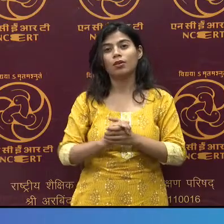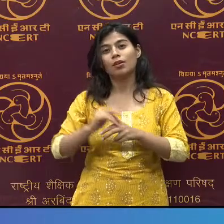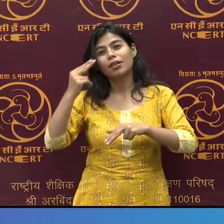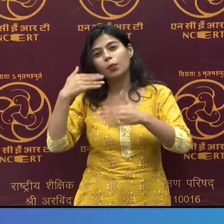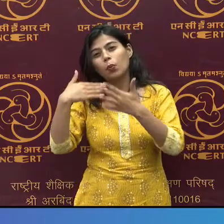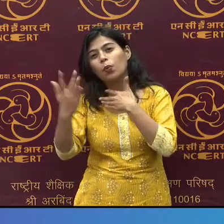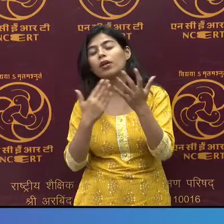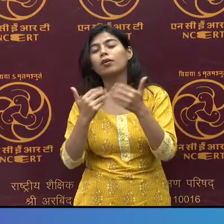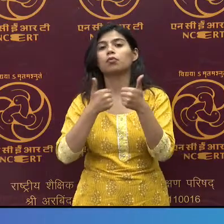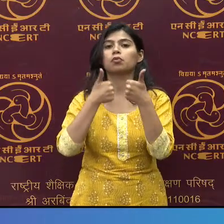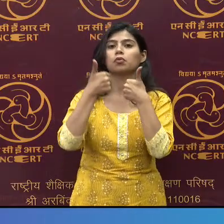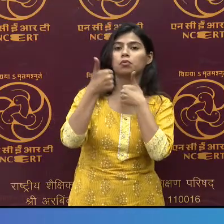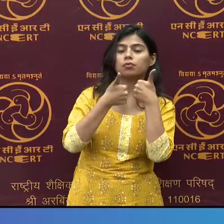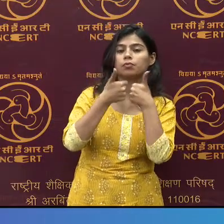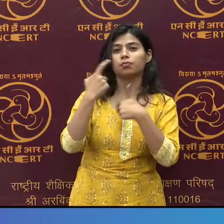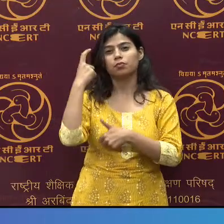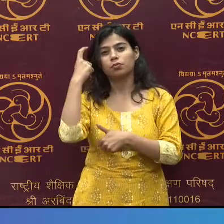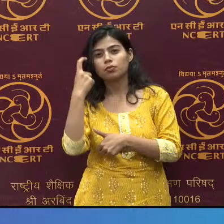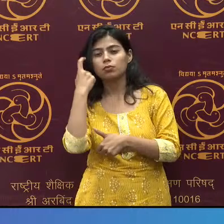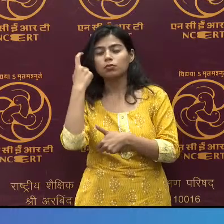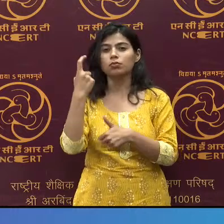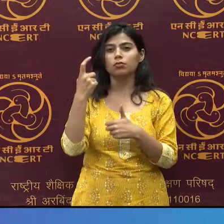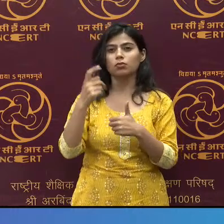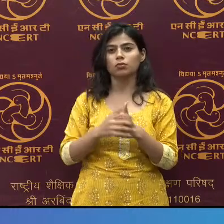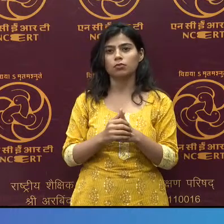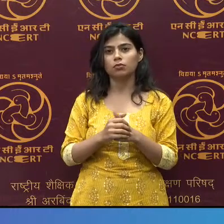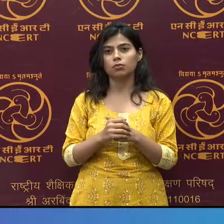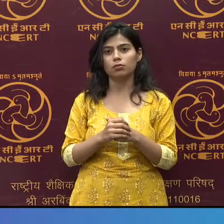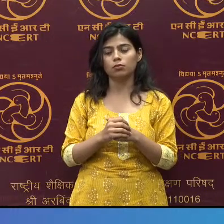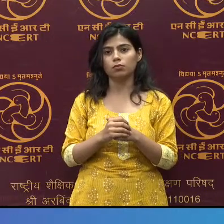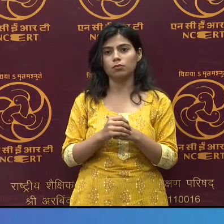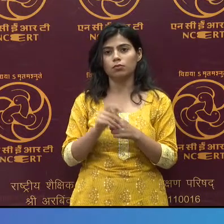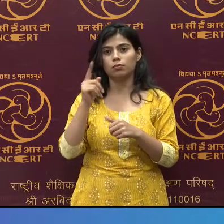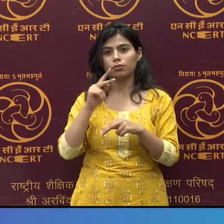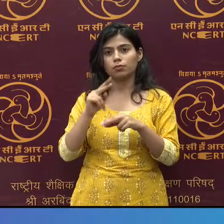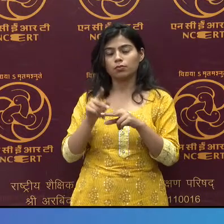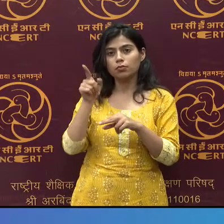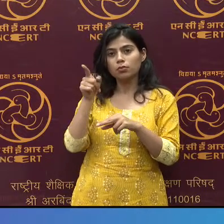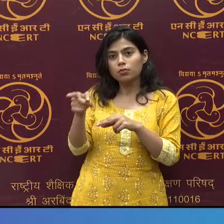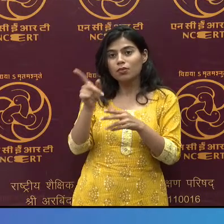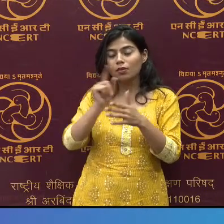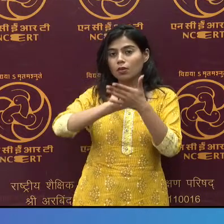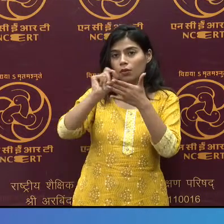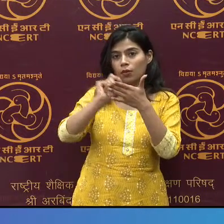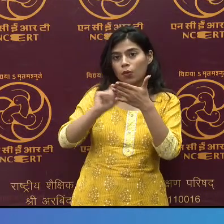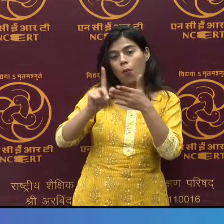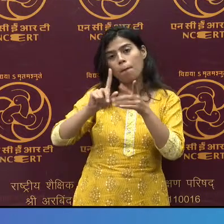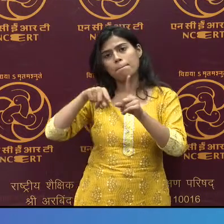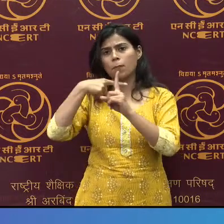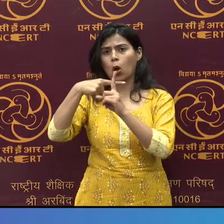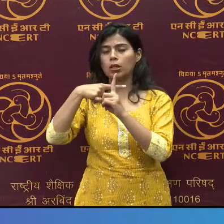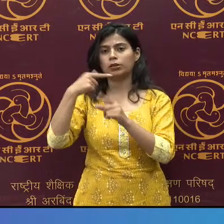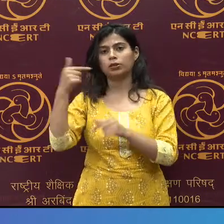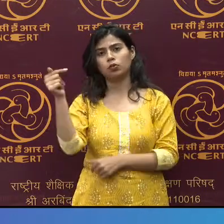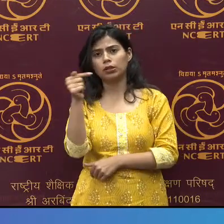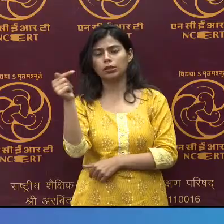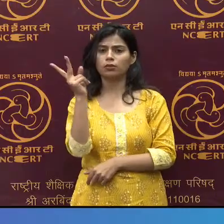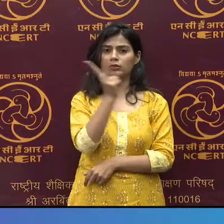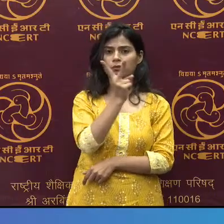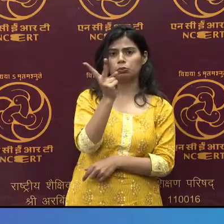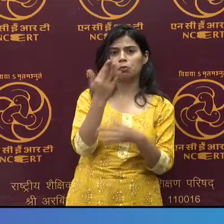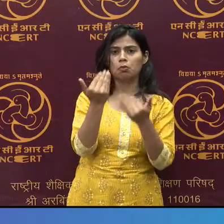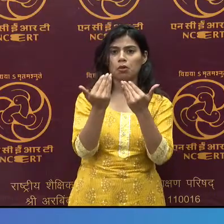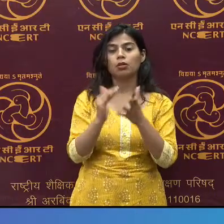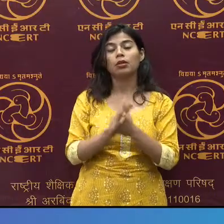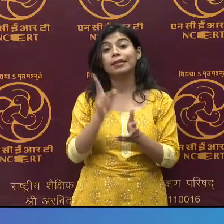examine or critically think whether coaching institute should be there or not, then you can write both positives and negatives. Right. But